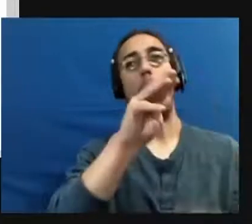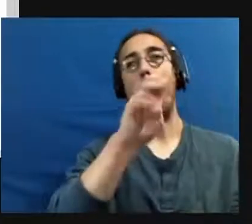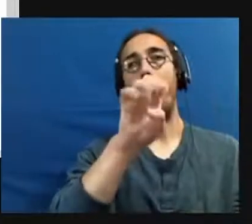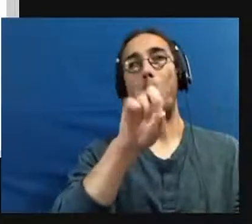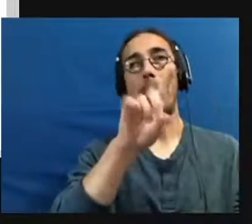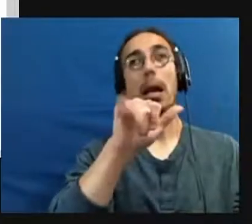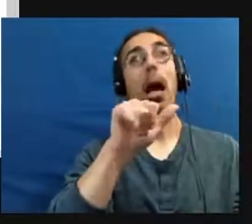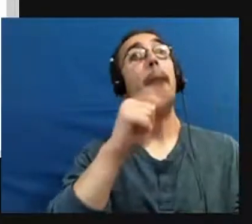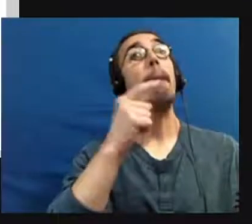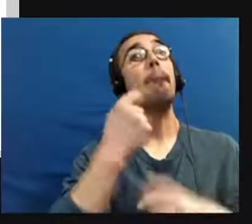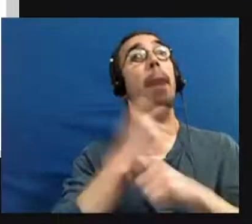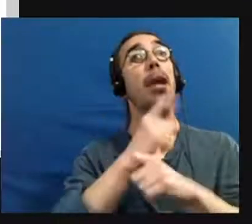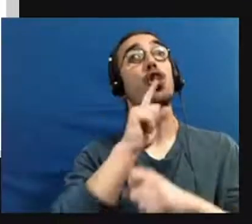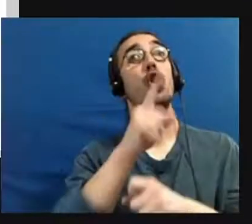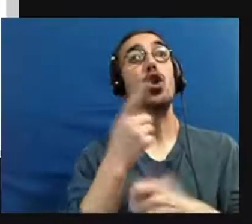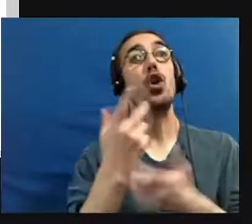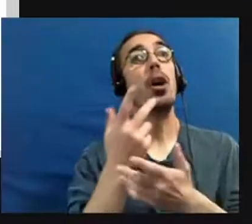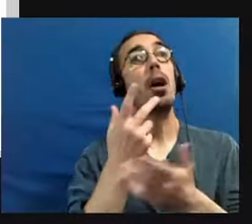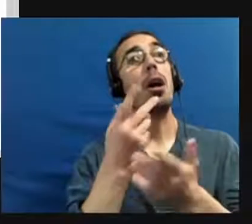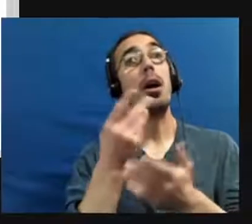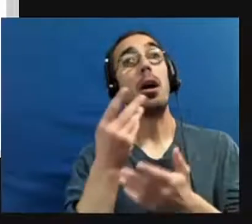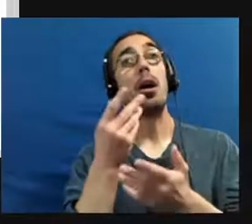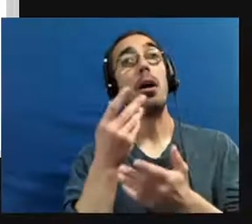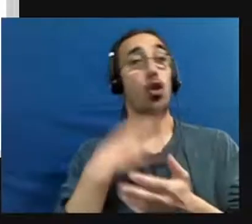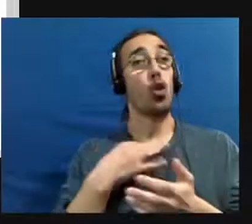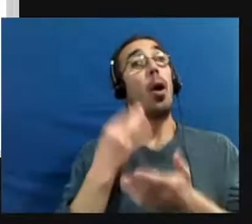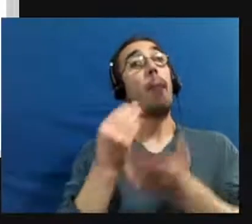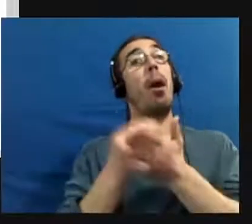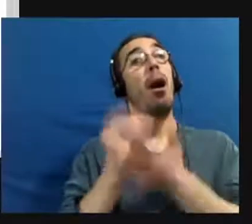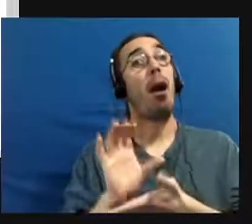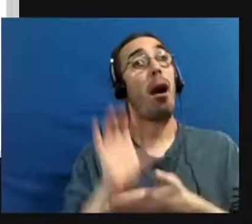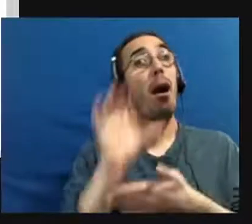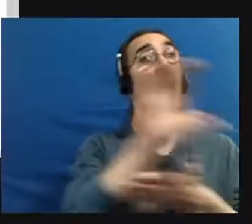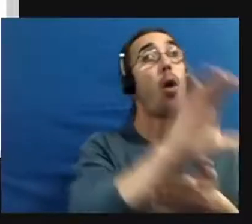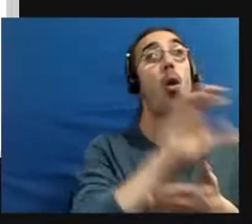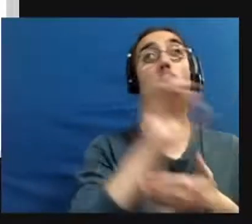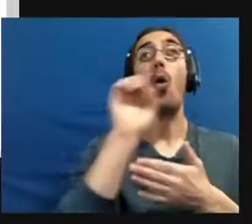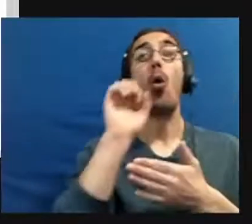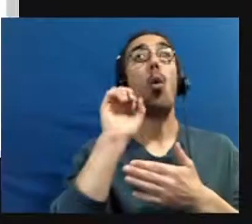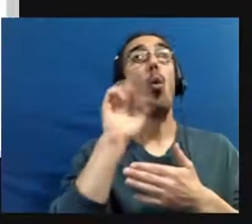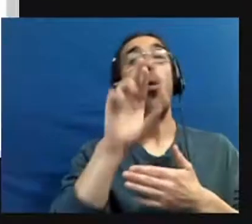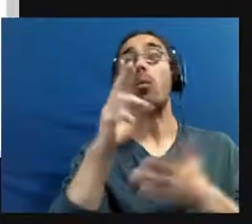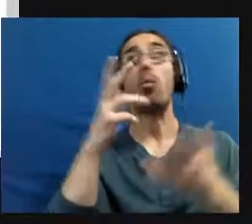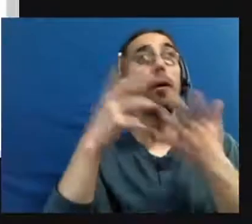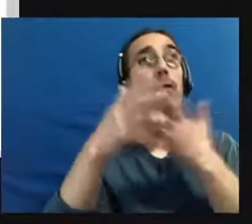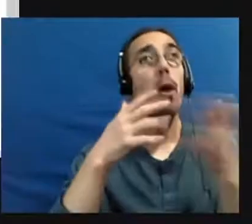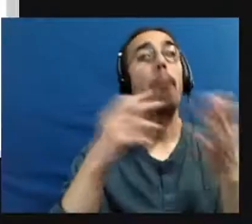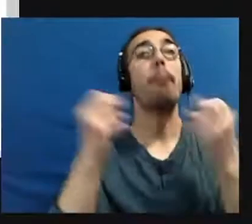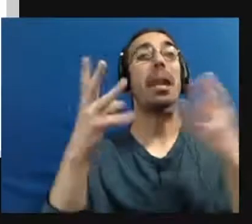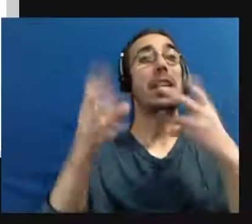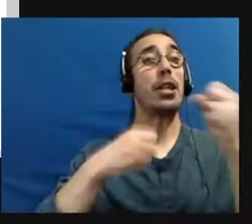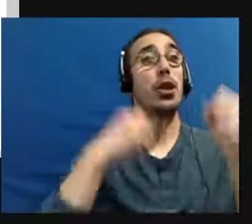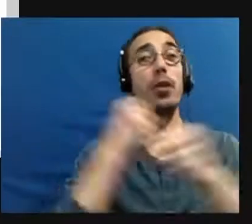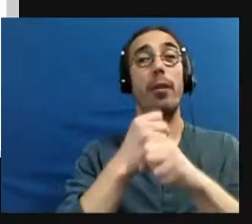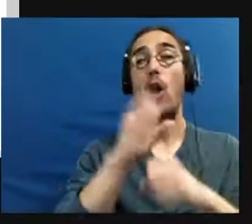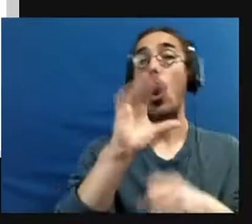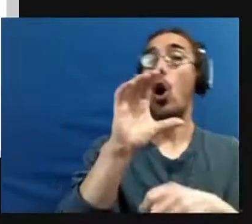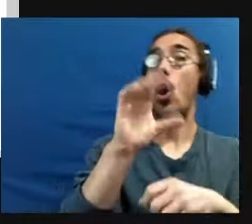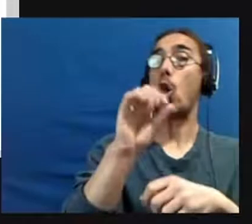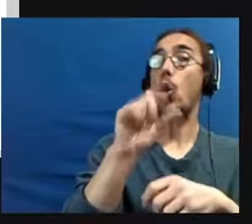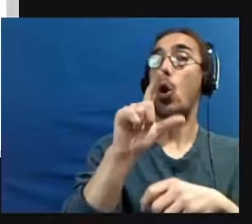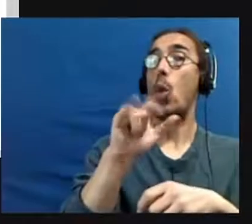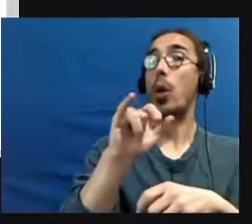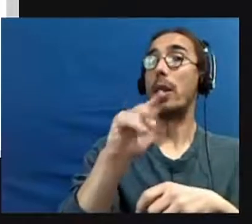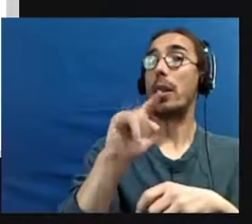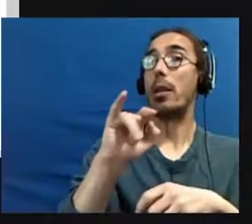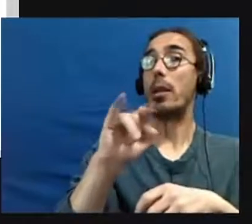their way, like moving those resources around, because we have hundreds of years of colonialism to try to like dig our way out